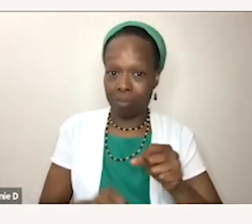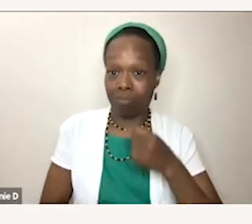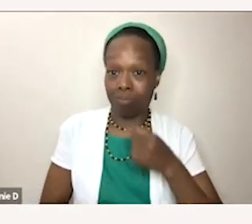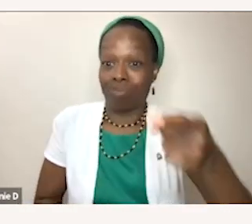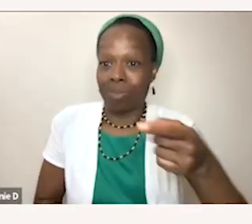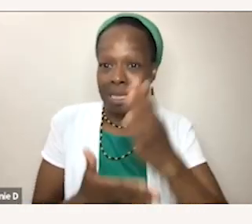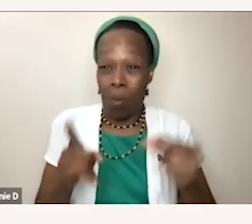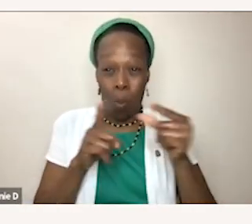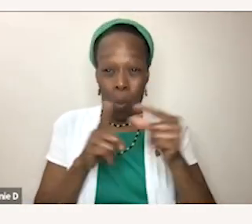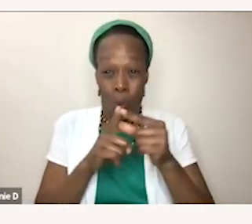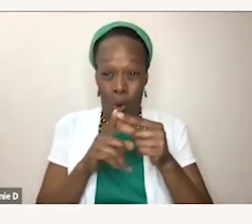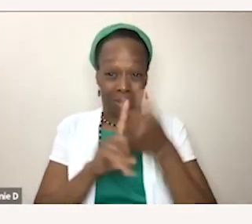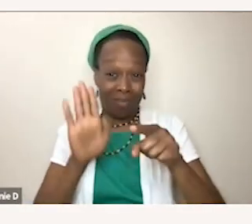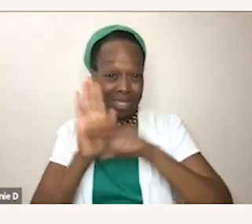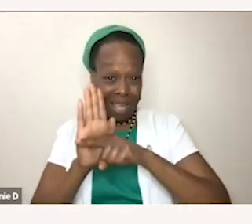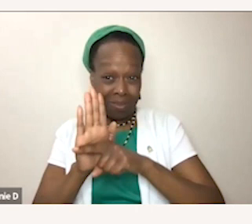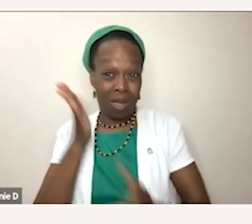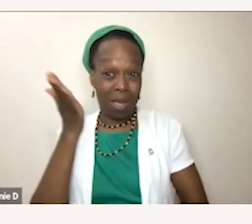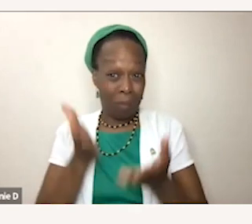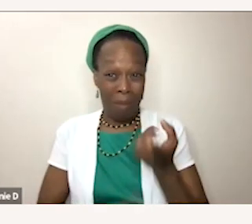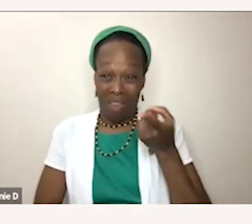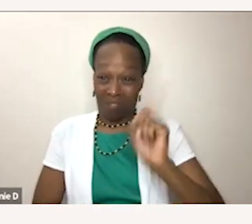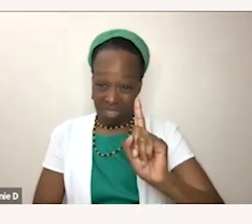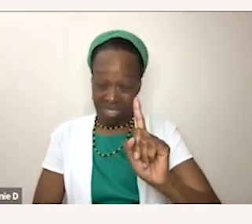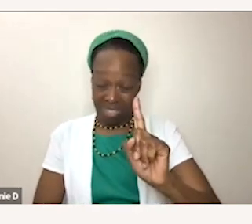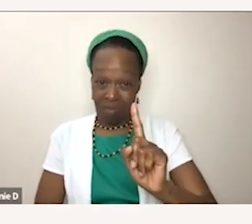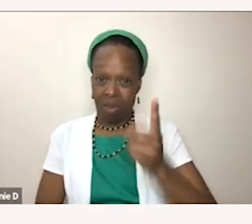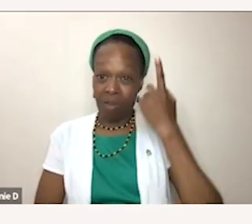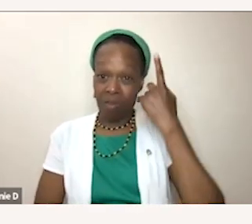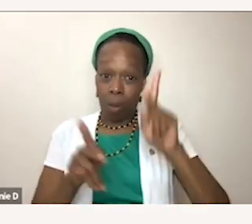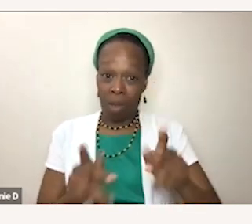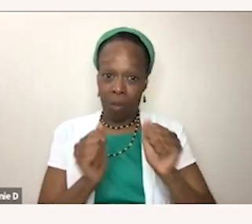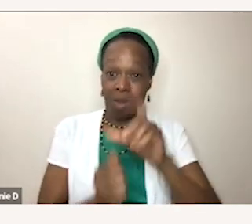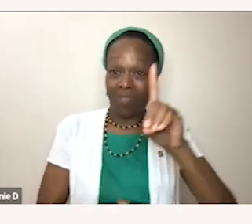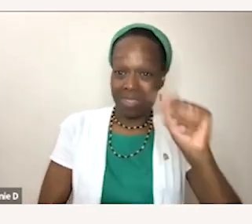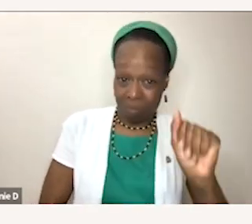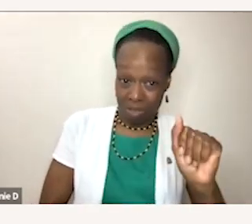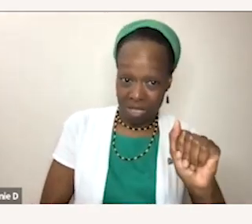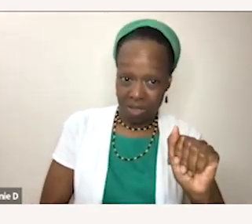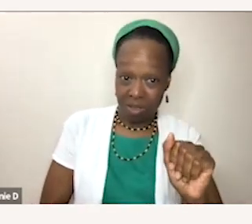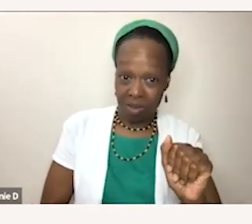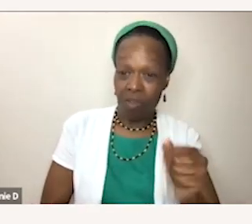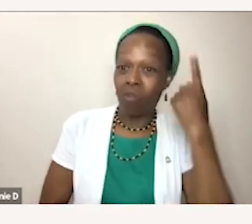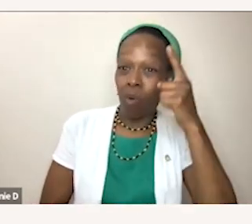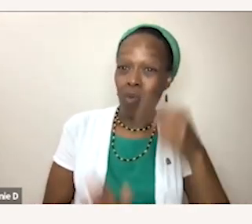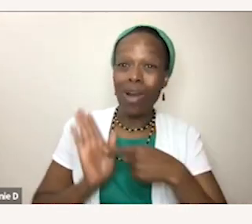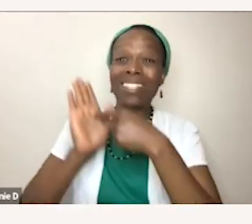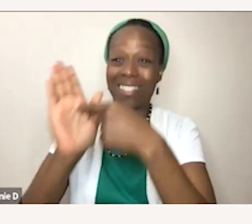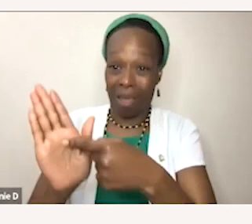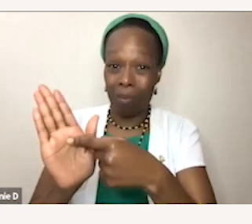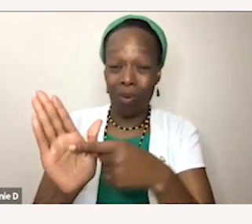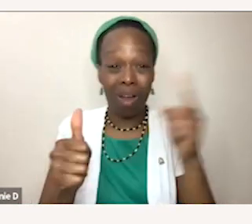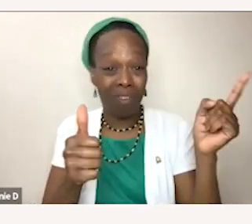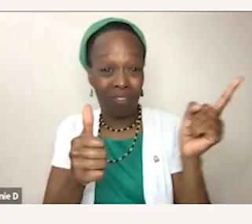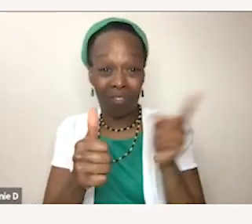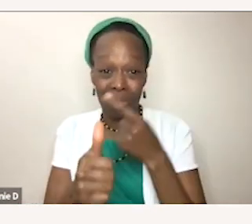slurs and otherwise really offensive terms for people with disabilities for sake of example. First,